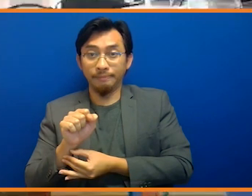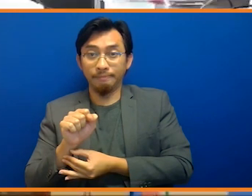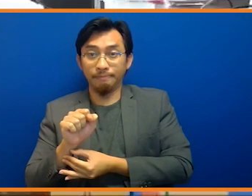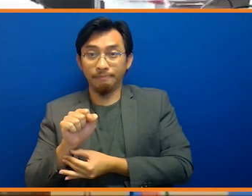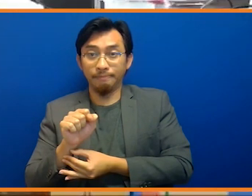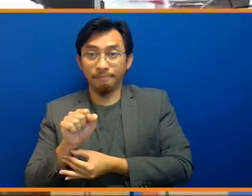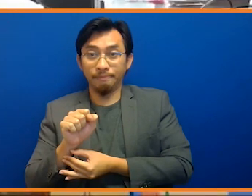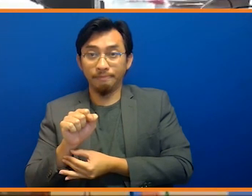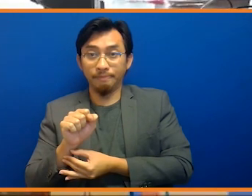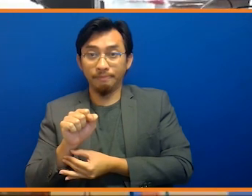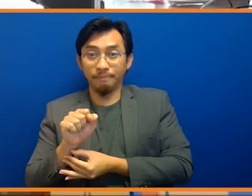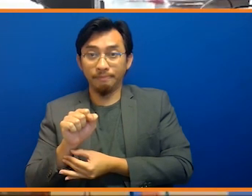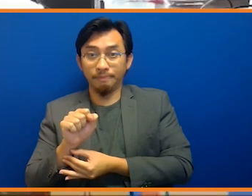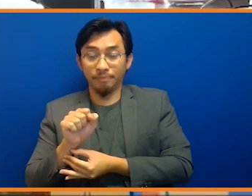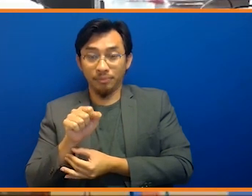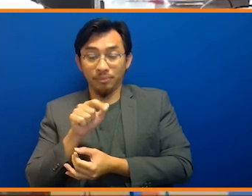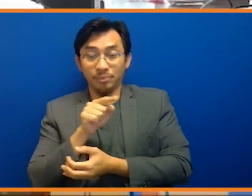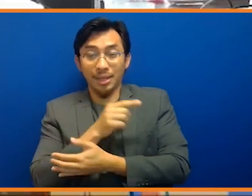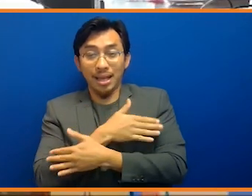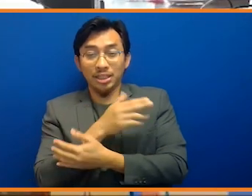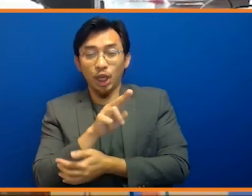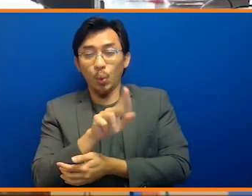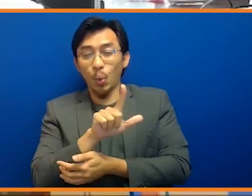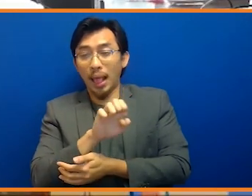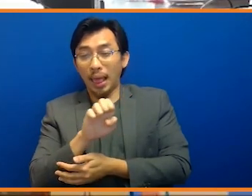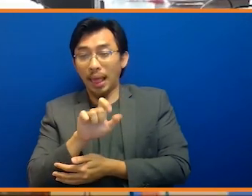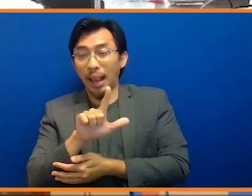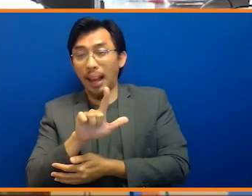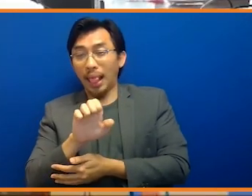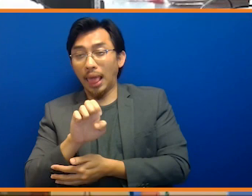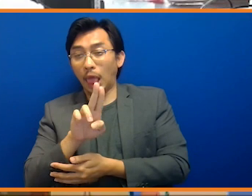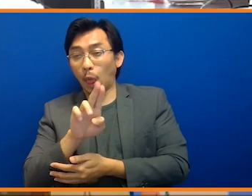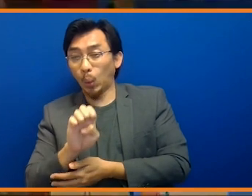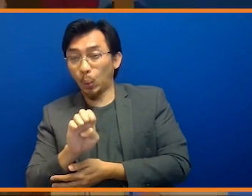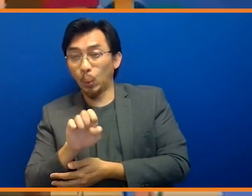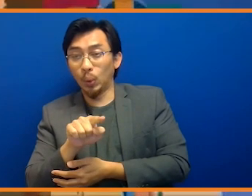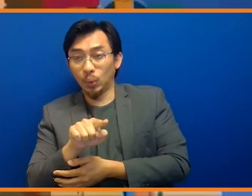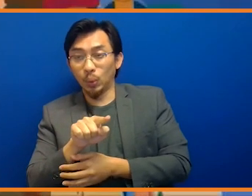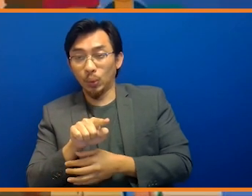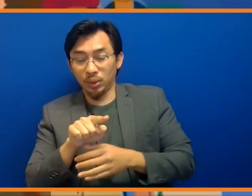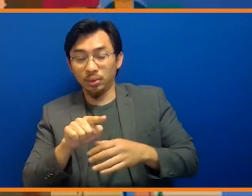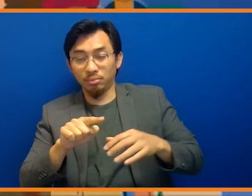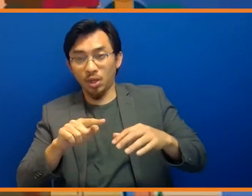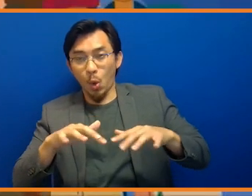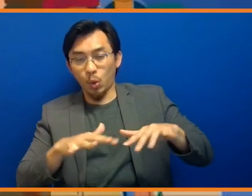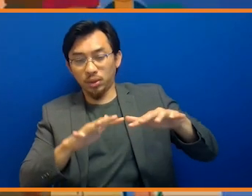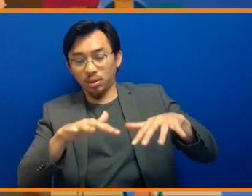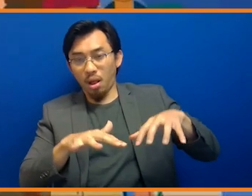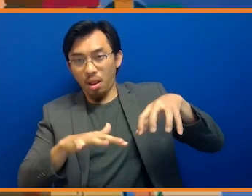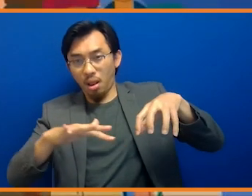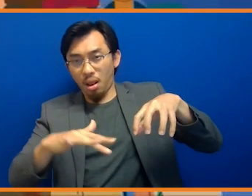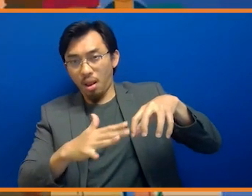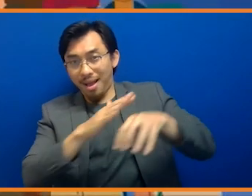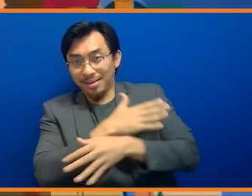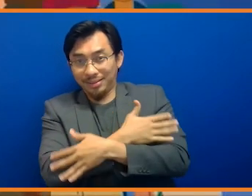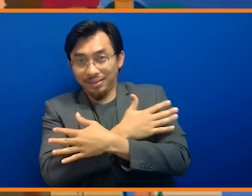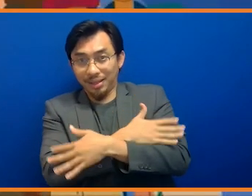Yeah. Banda Aceh or Ulele, the coastal line of Banda Aceh.